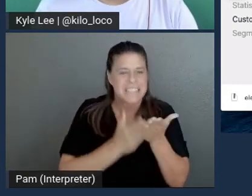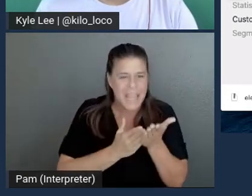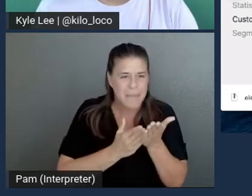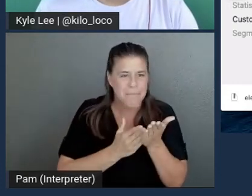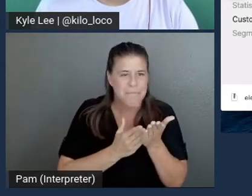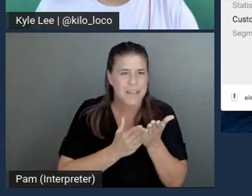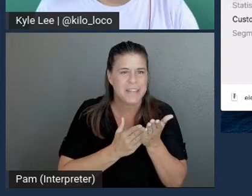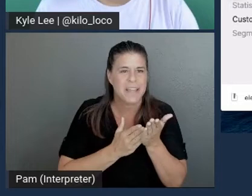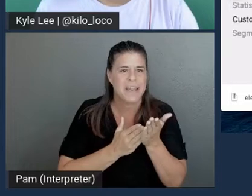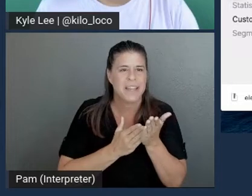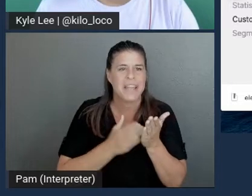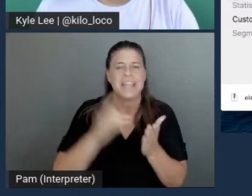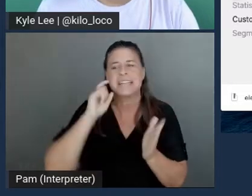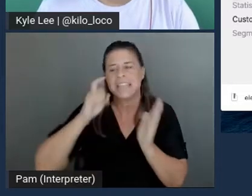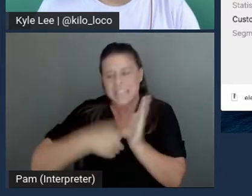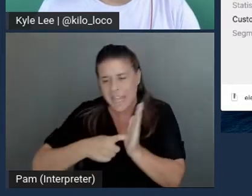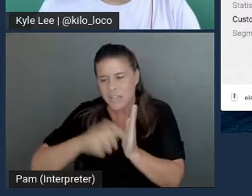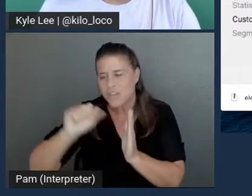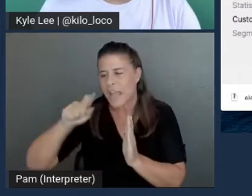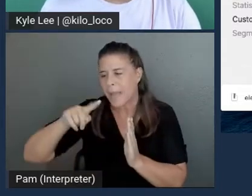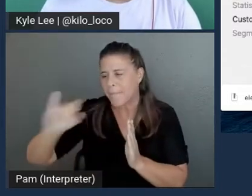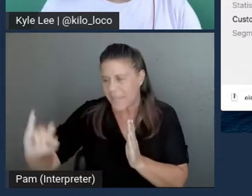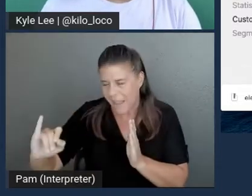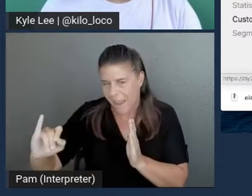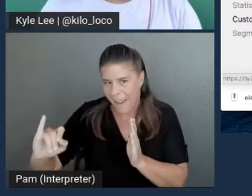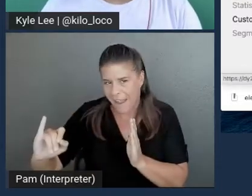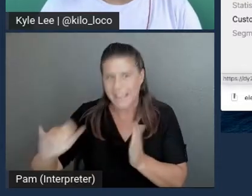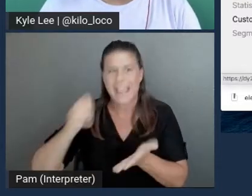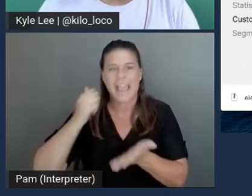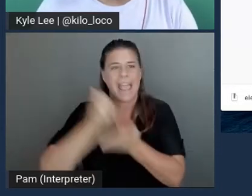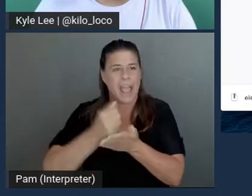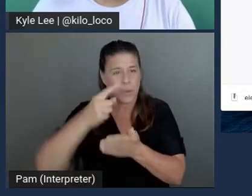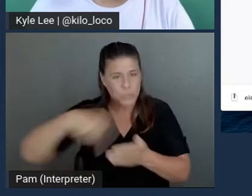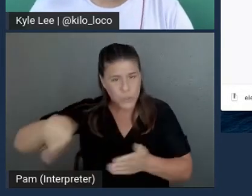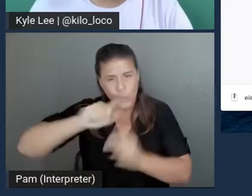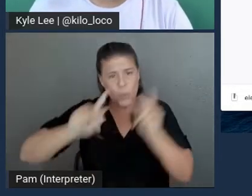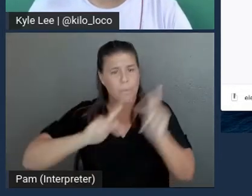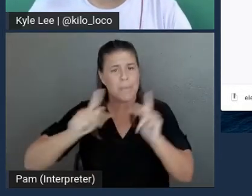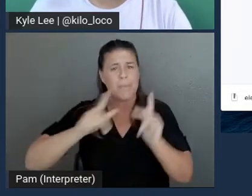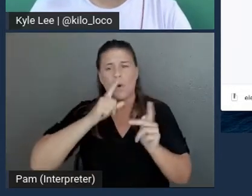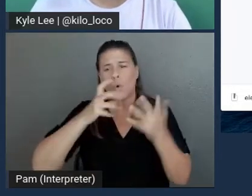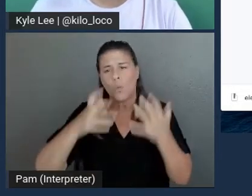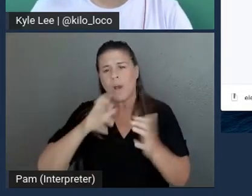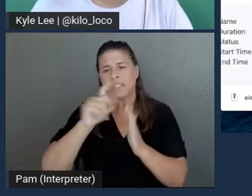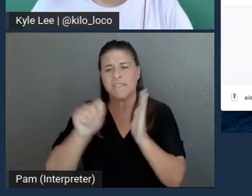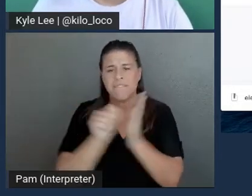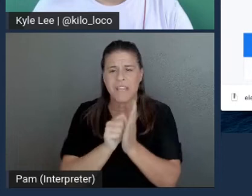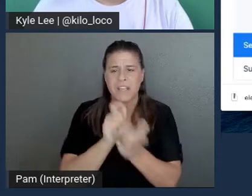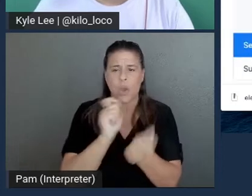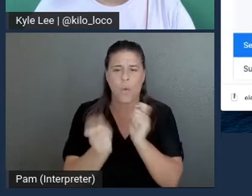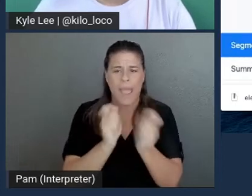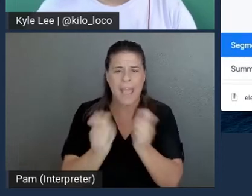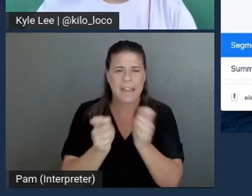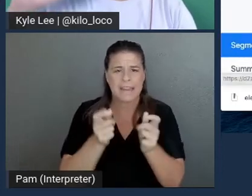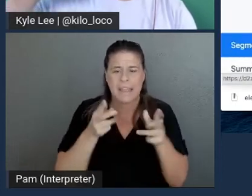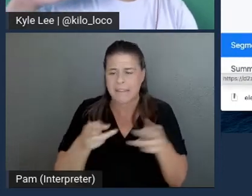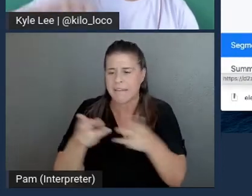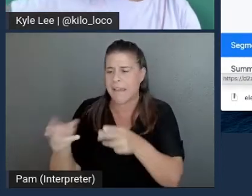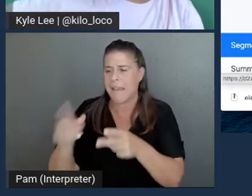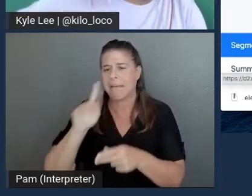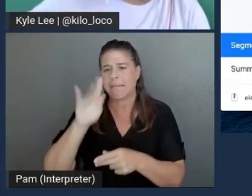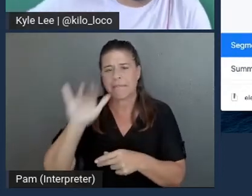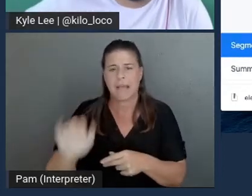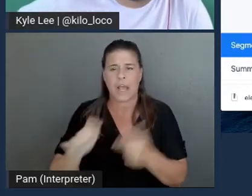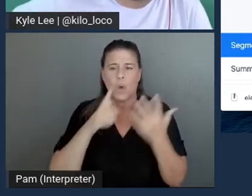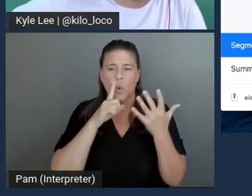The segment detection API helps you, people who want to do video editing, helps Kyle, who wants to do a lot of